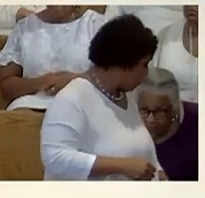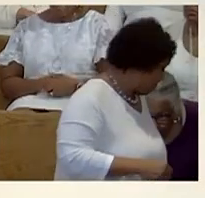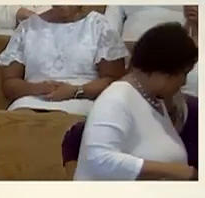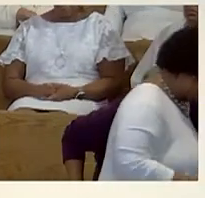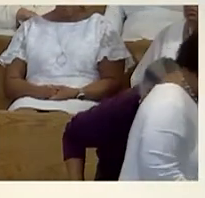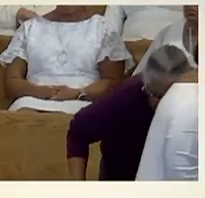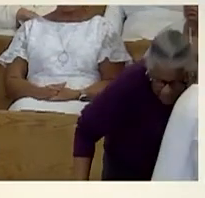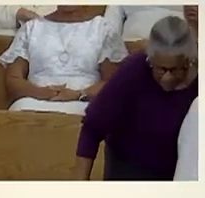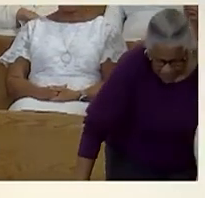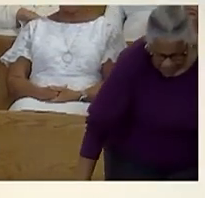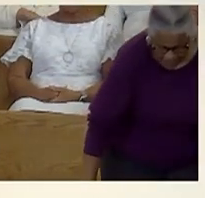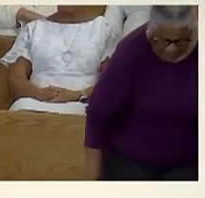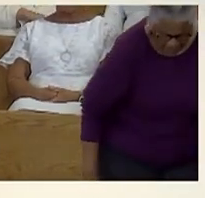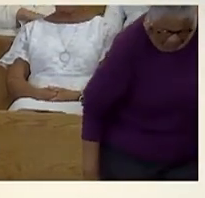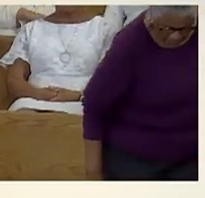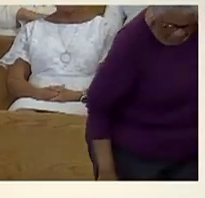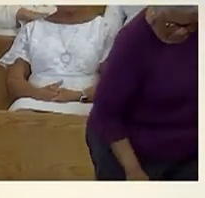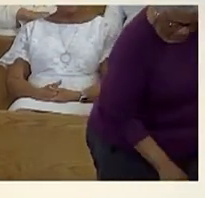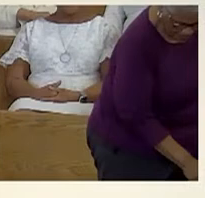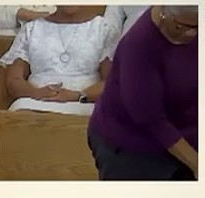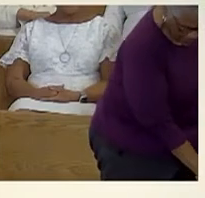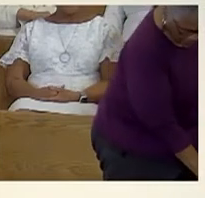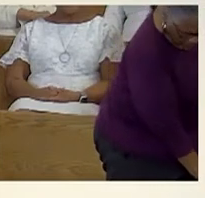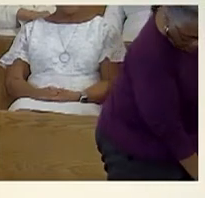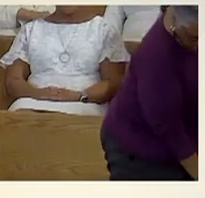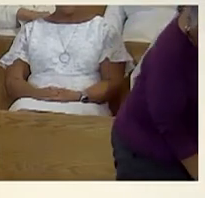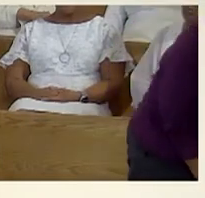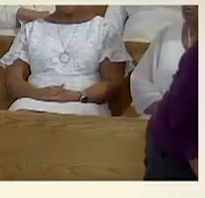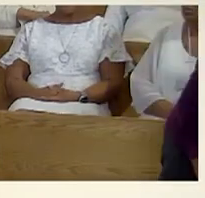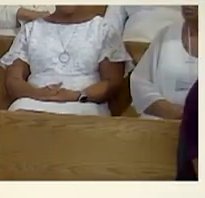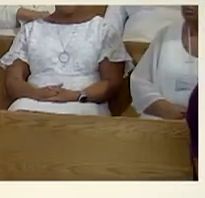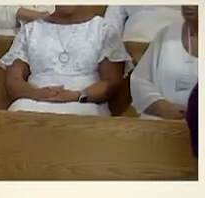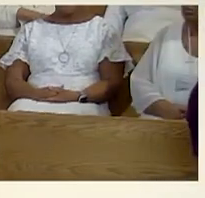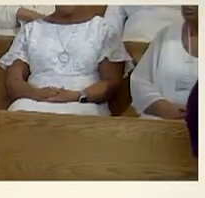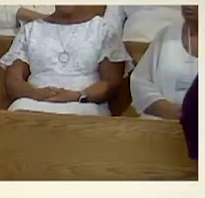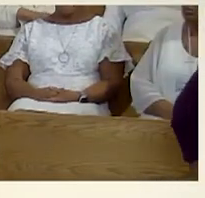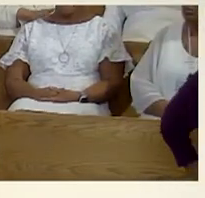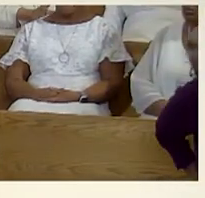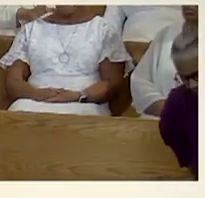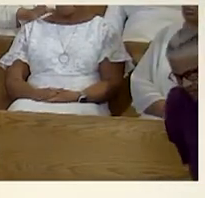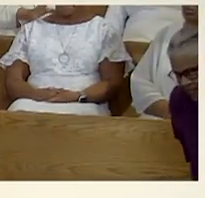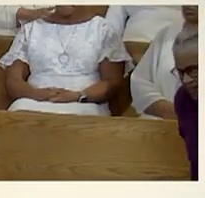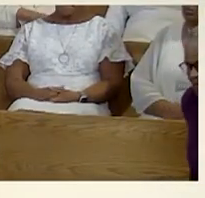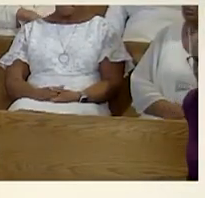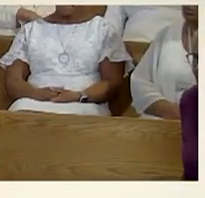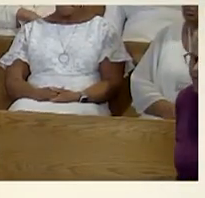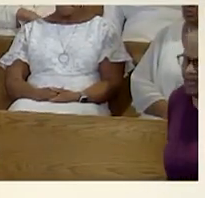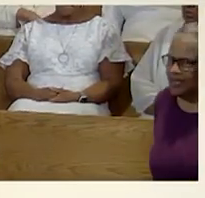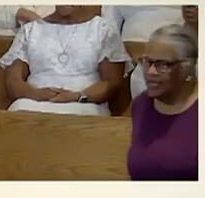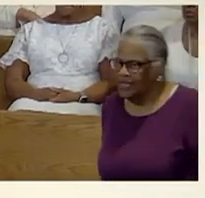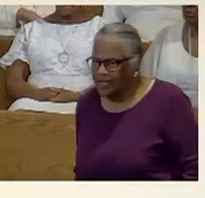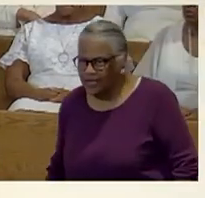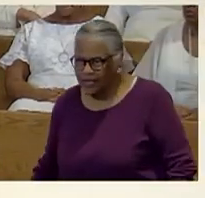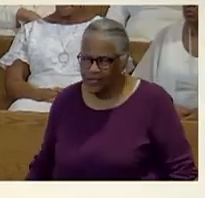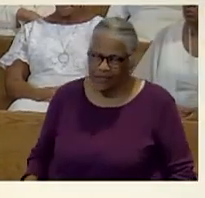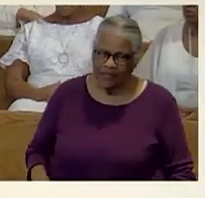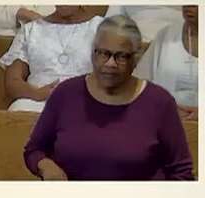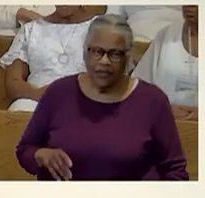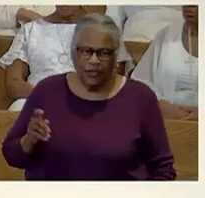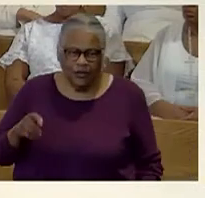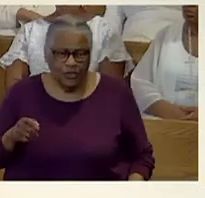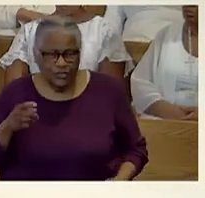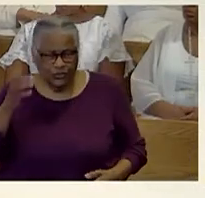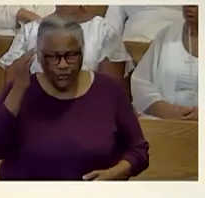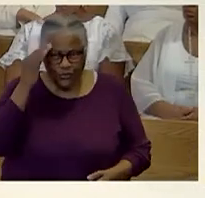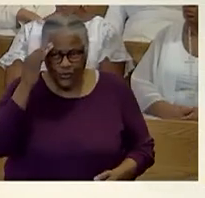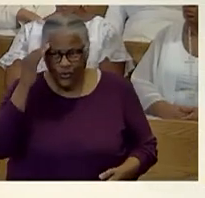But we just need you to know that the benefits of Christ is eternal life. And if you